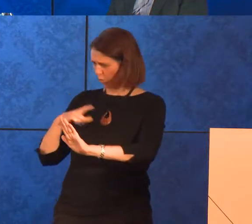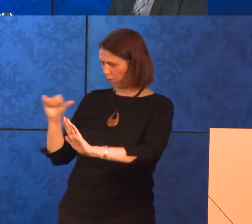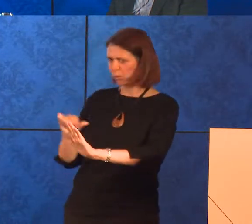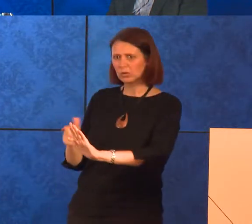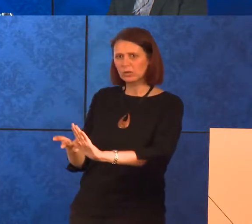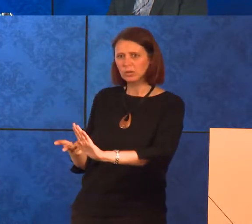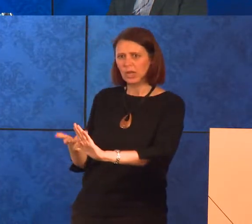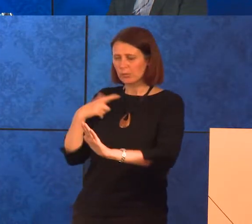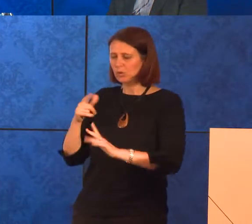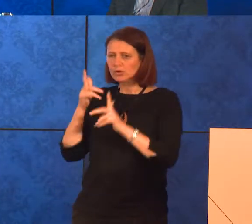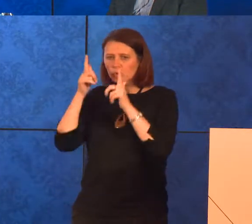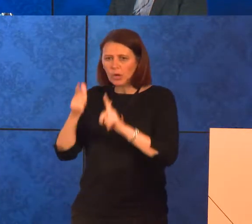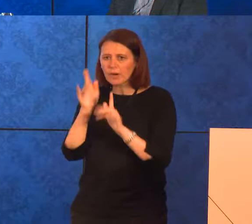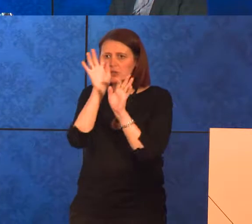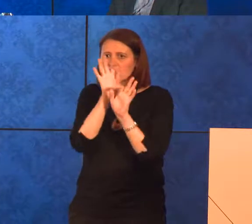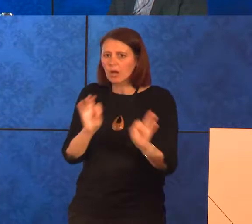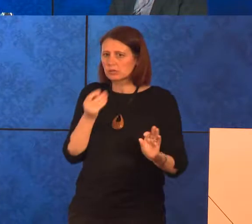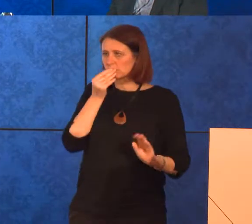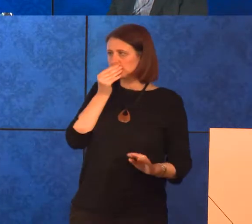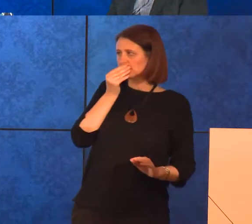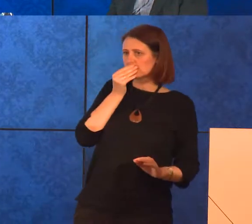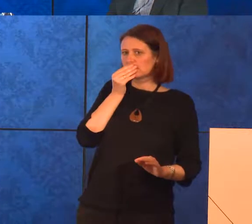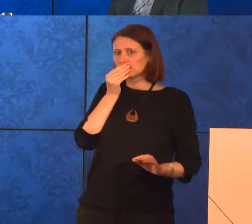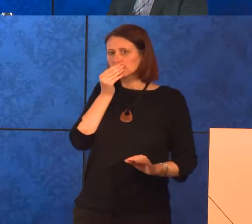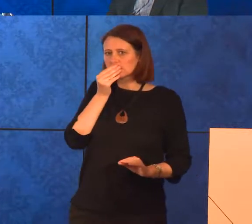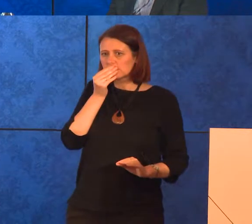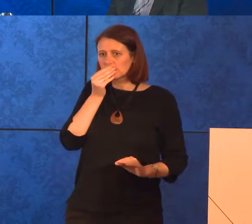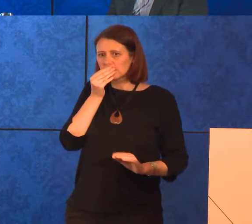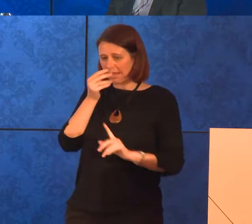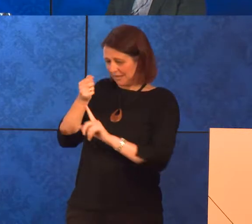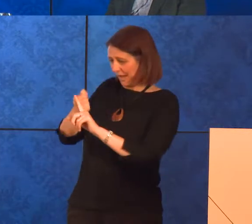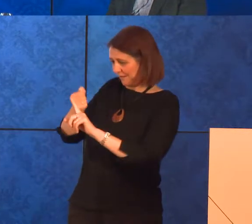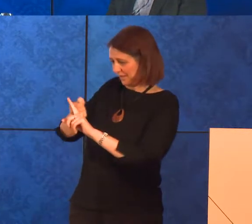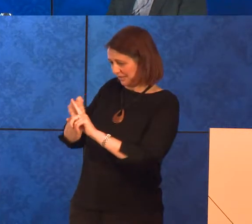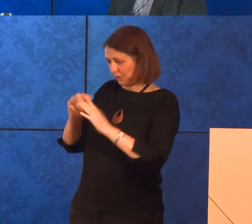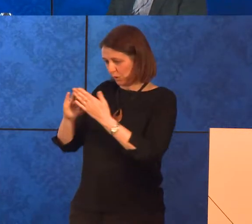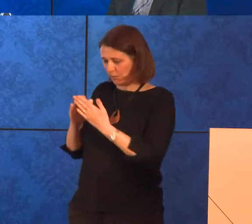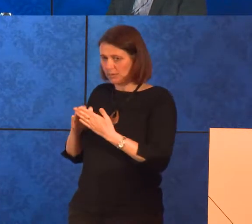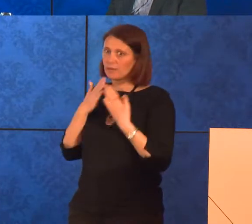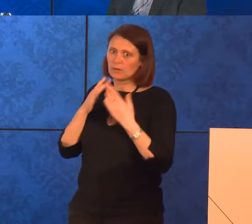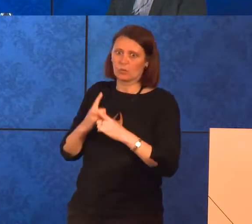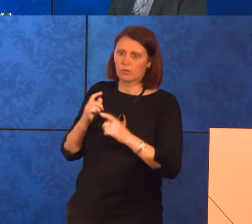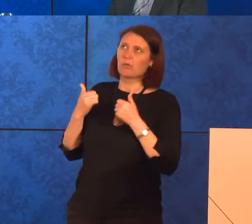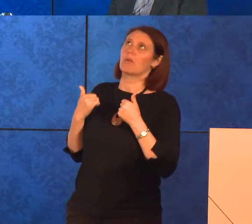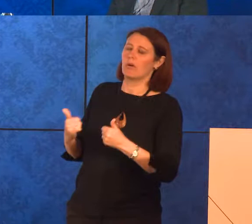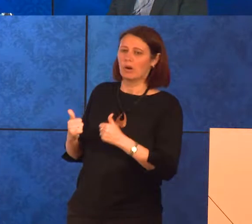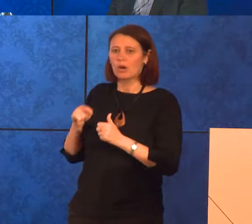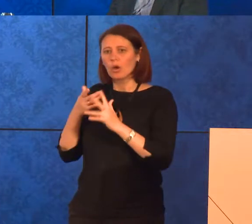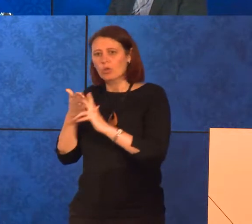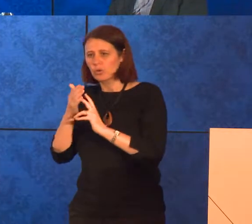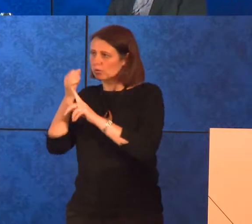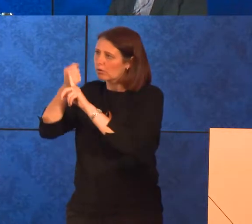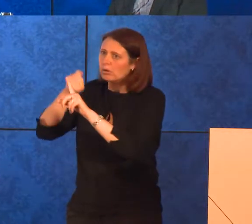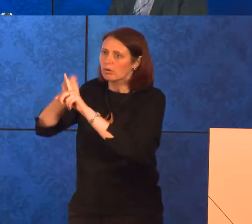so much silence around this. And what the advocacy community has managed to do, thank goodness, through campaigning for this